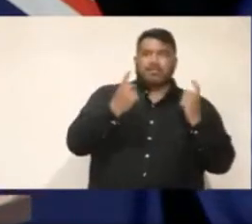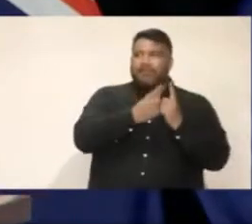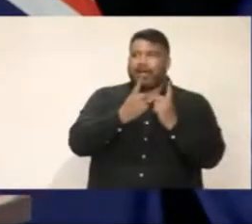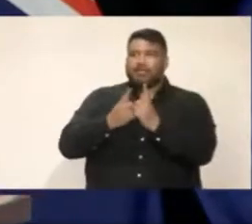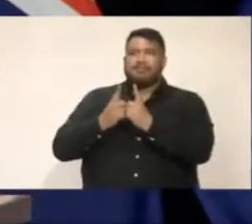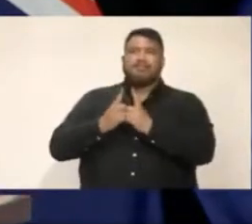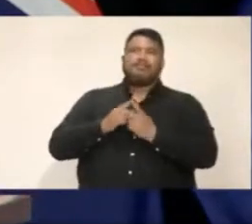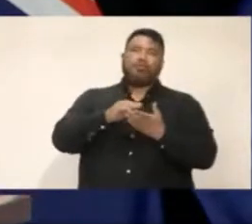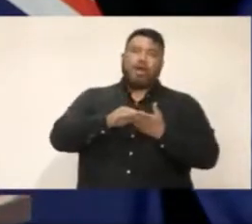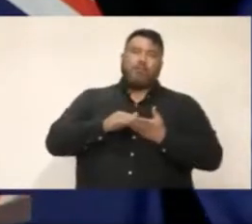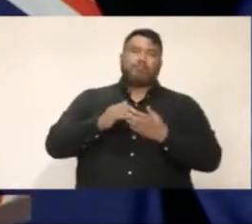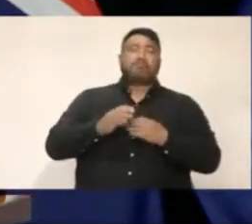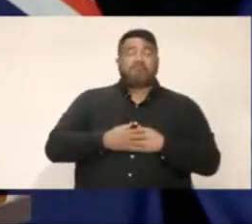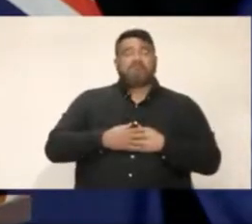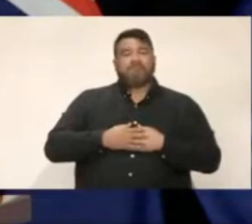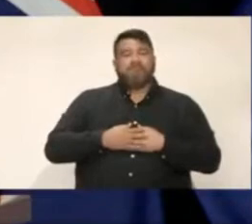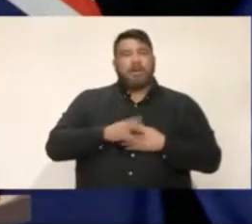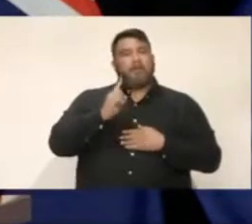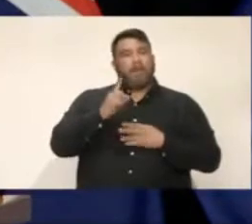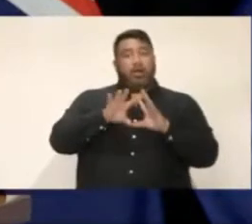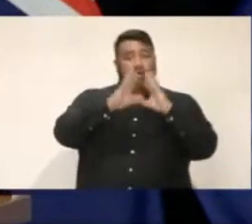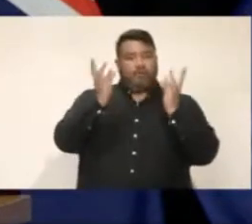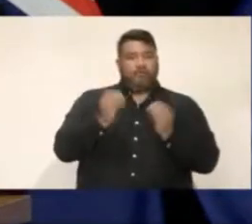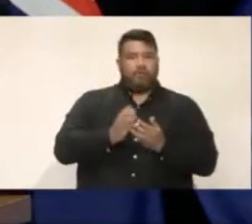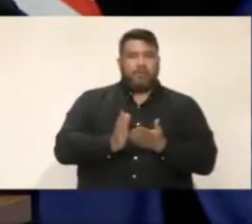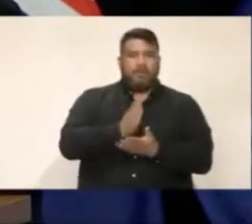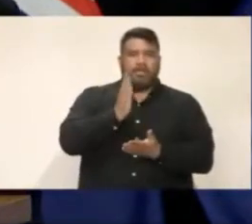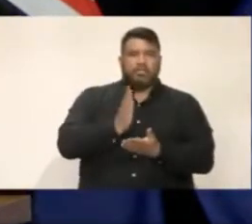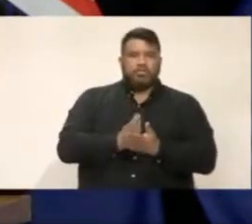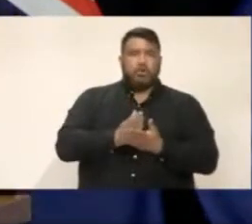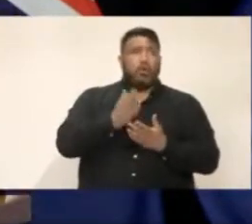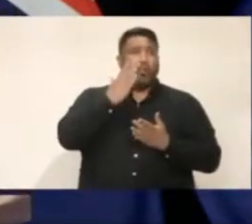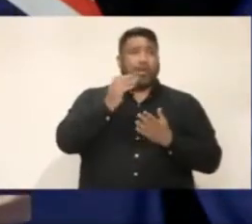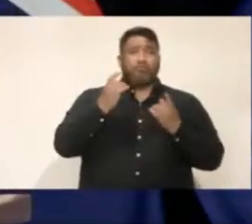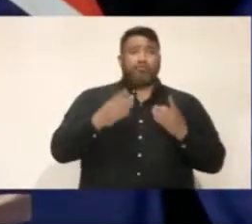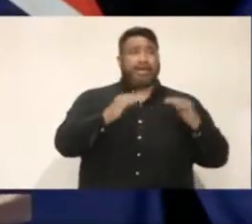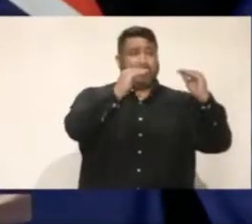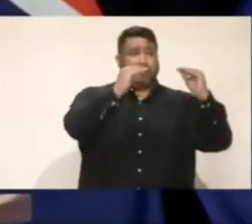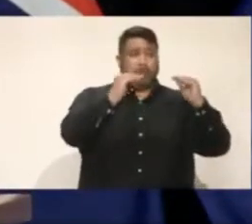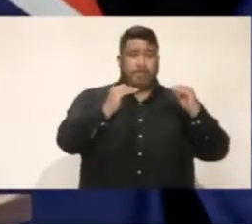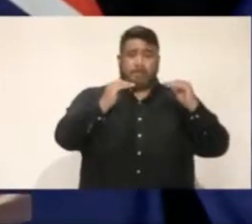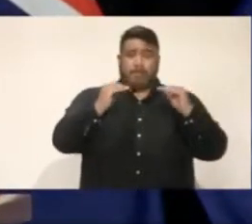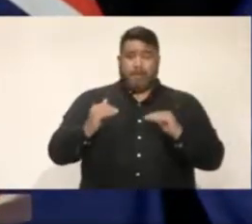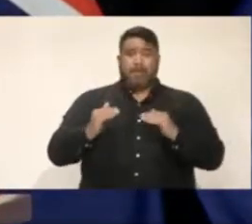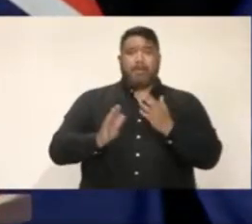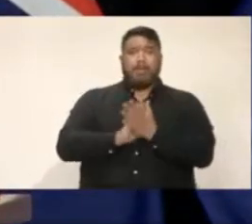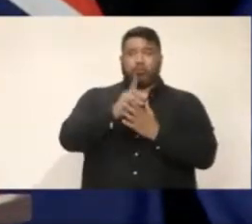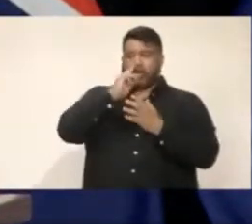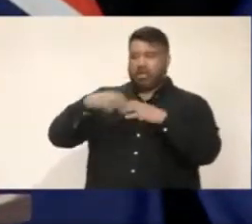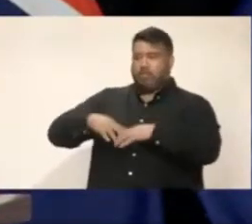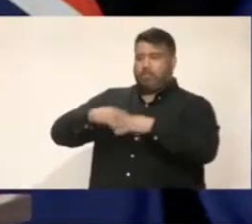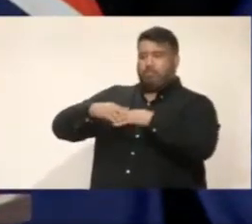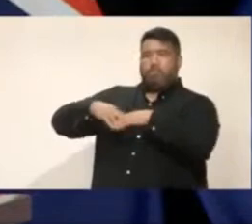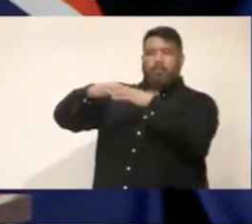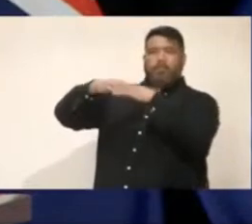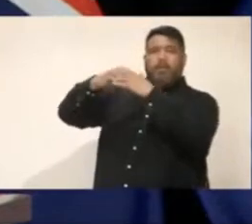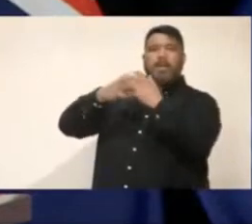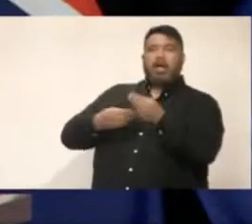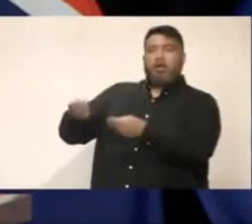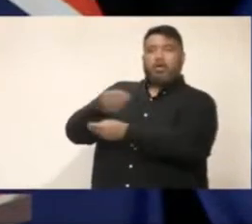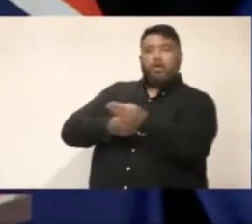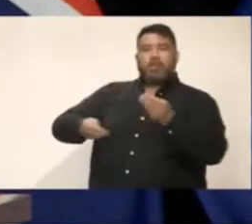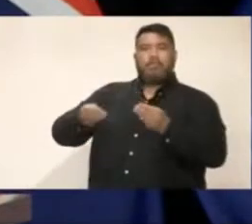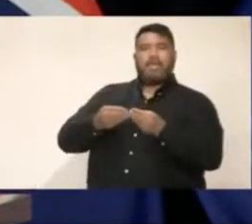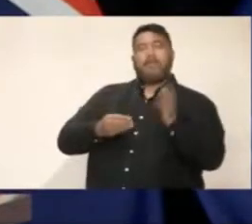measure. It ensures that we can continue to step down through alert levels, build back a stronger economy, and enjoy our level 1